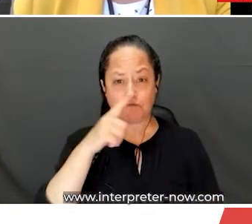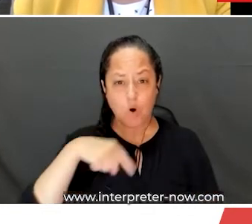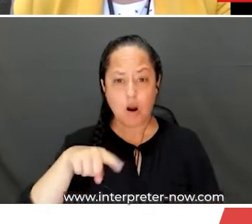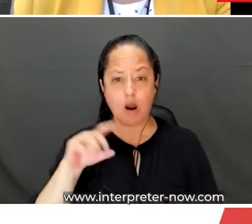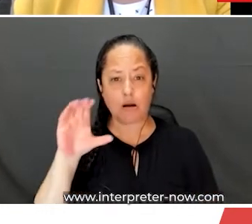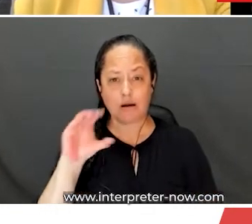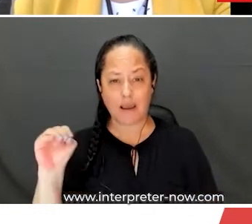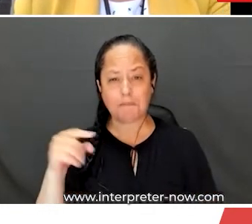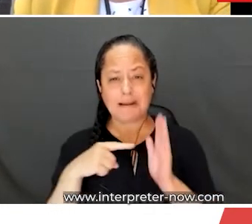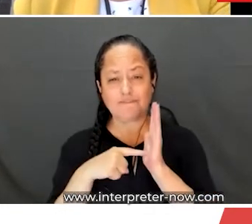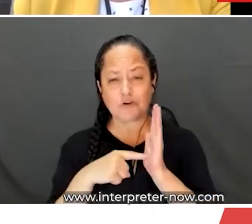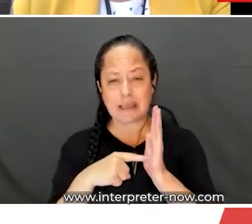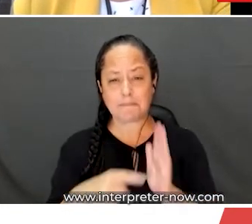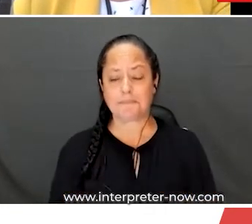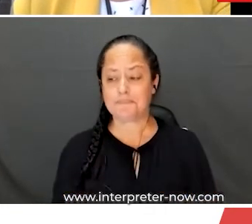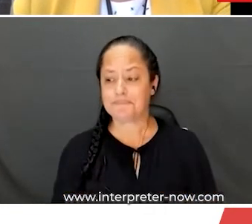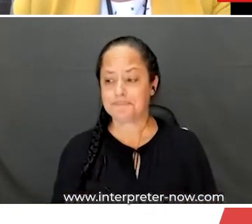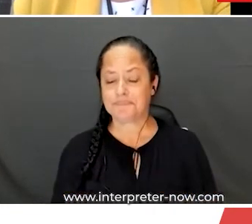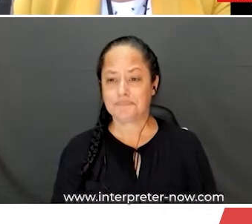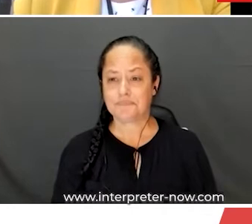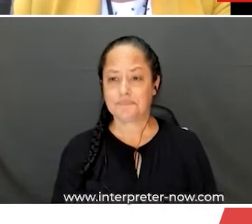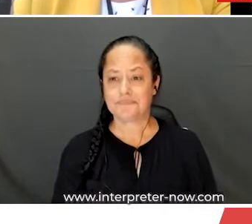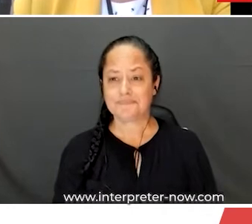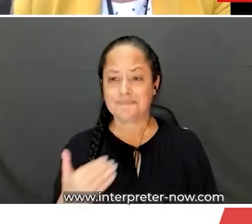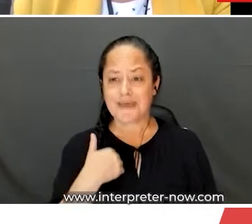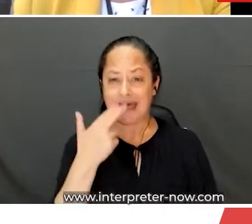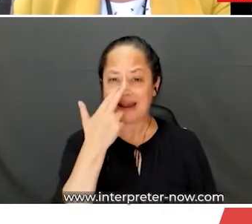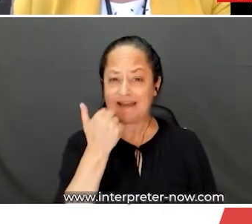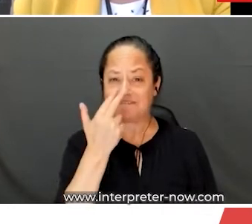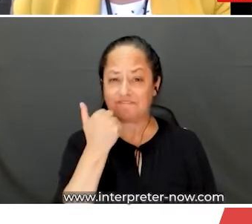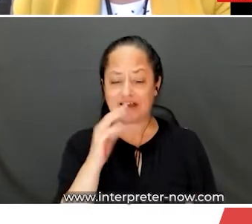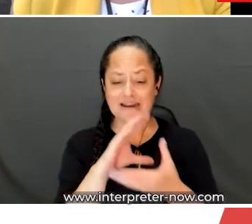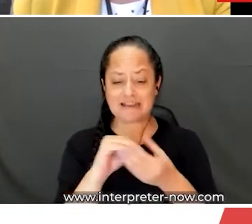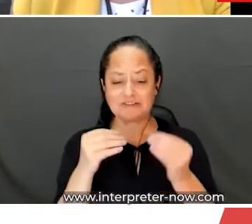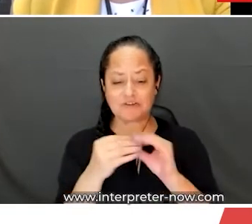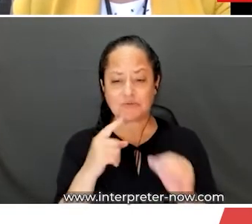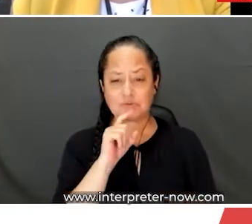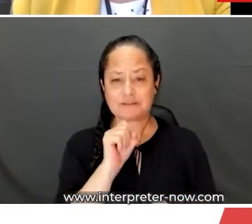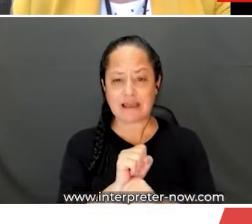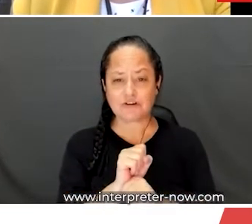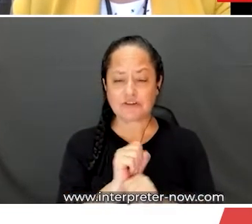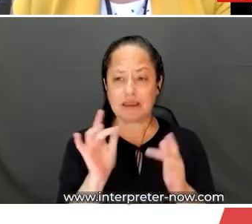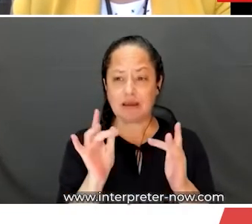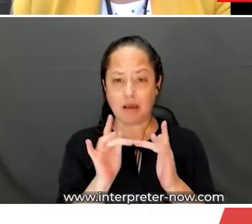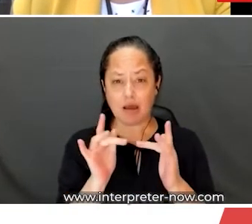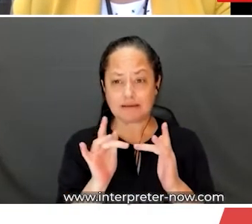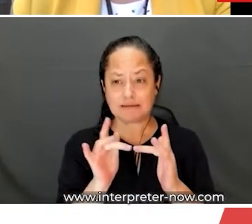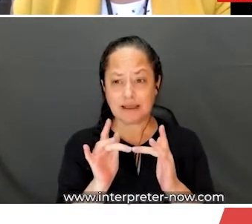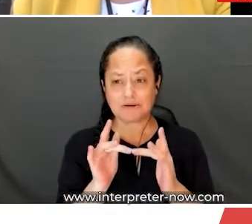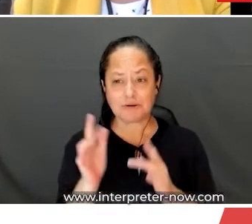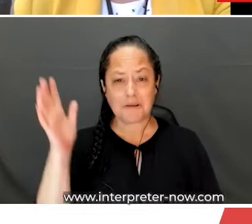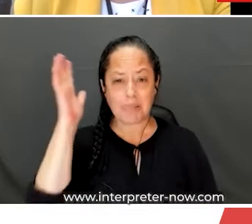For instance, I had a funny story. I was actually contacting a long time